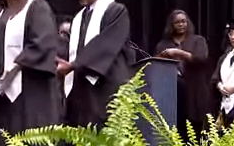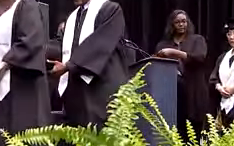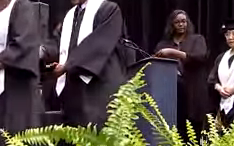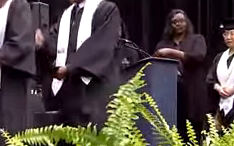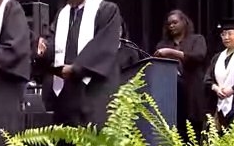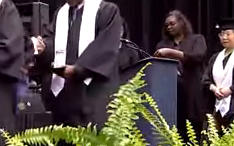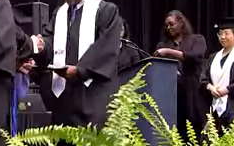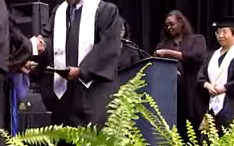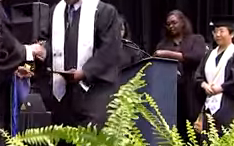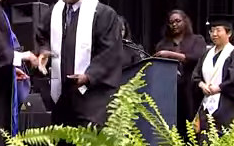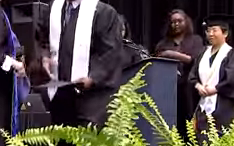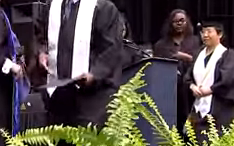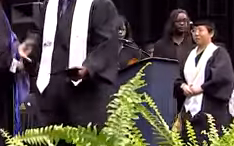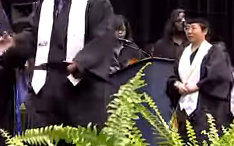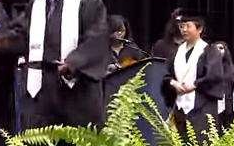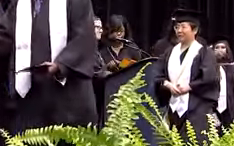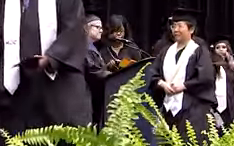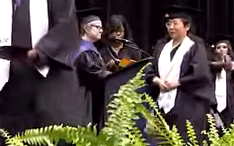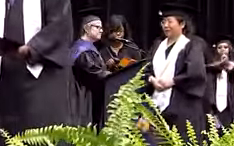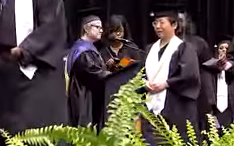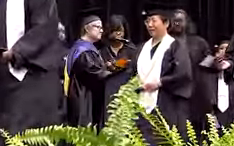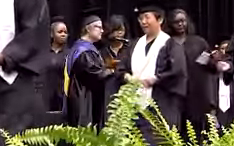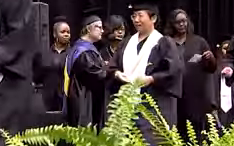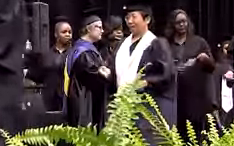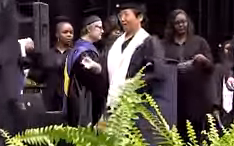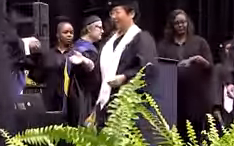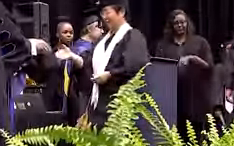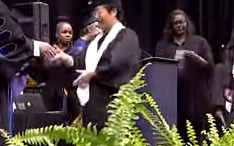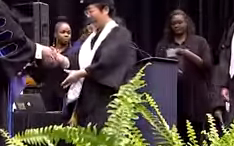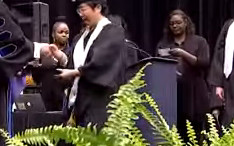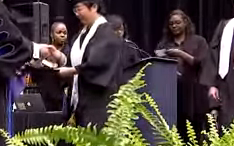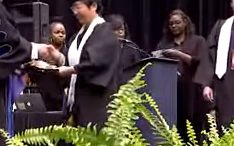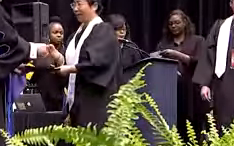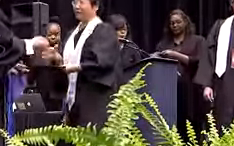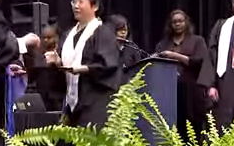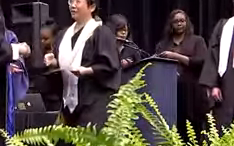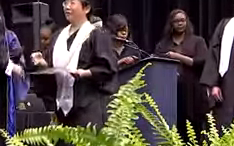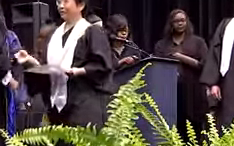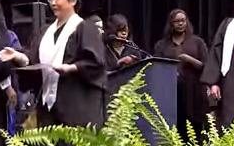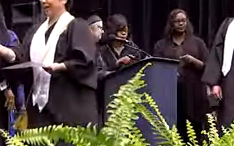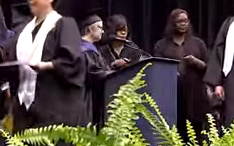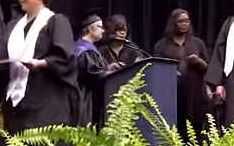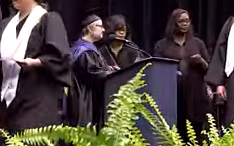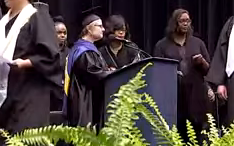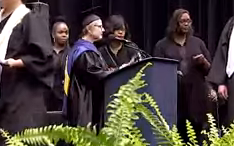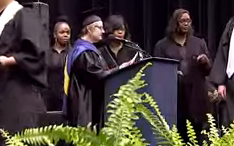Kenneth B. Williams, Jr. Han Ping Yang.